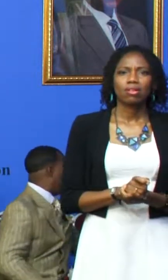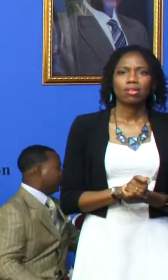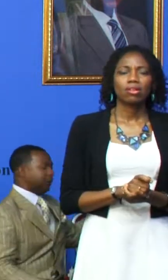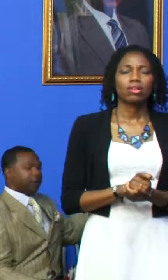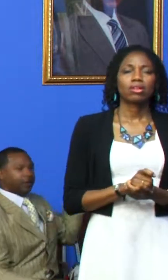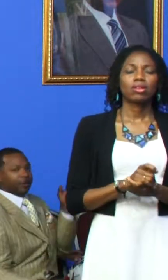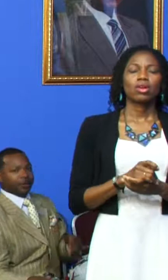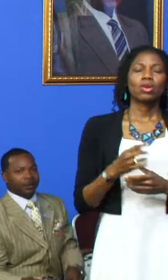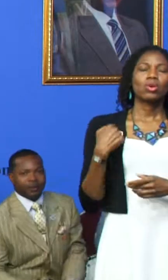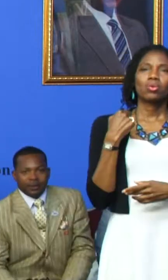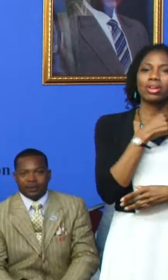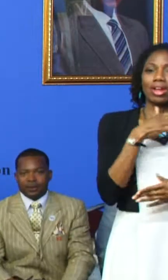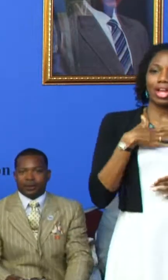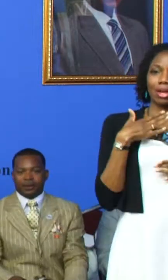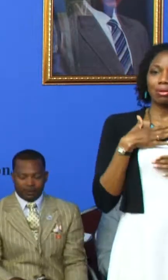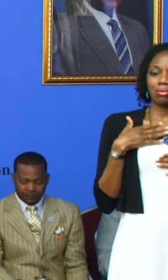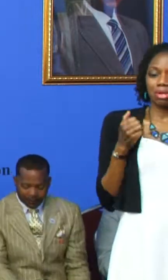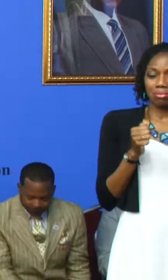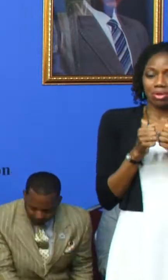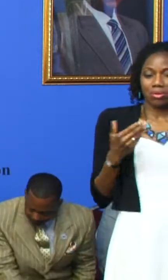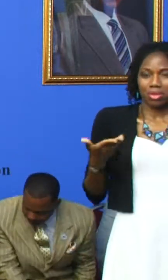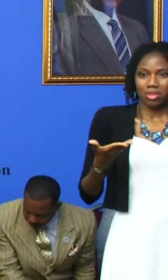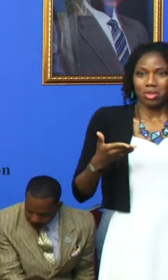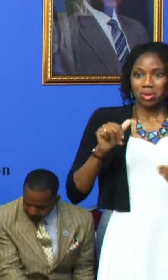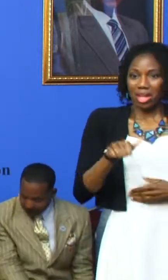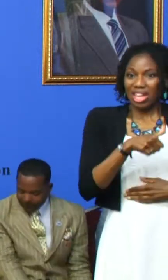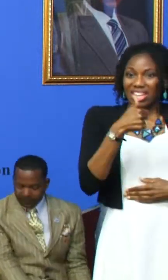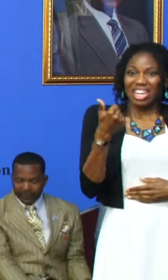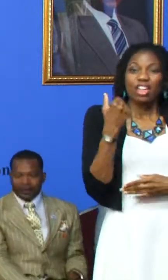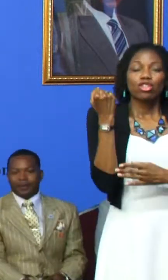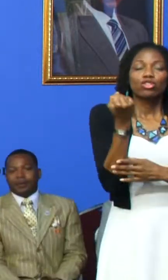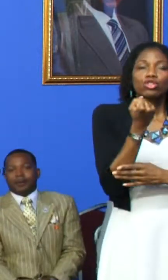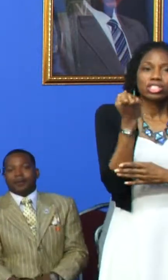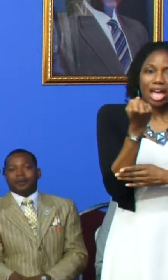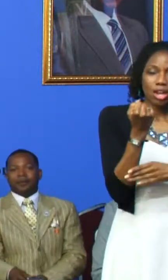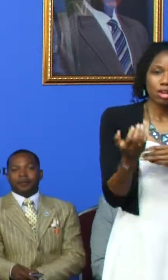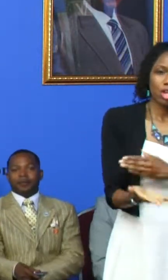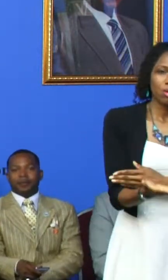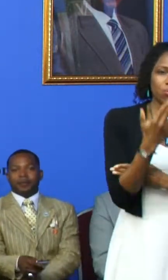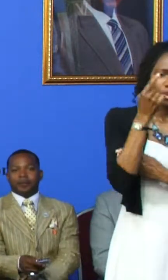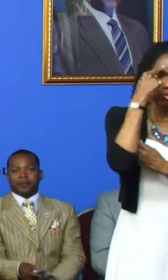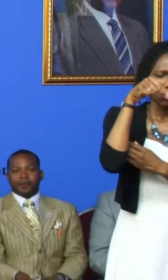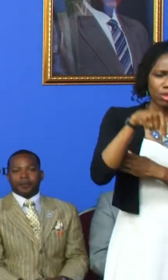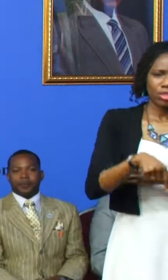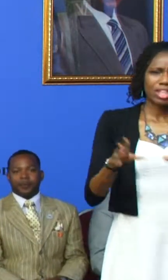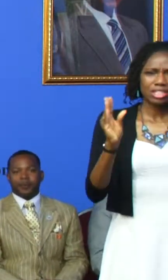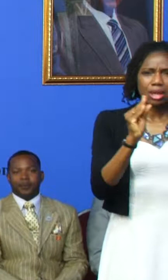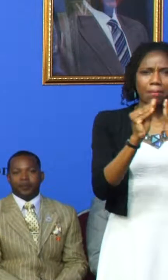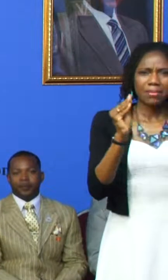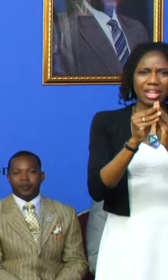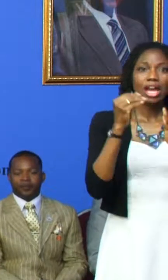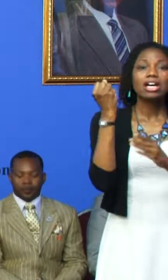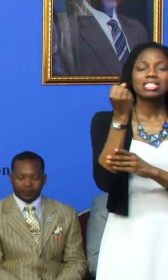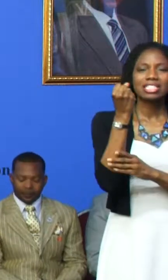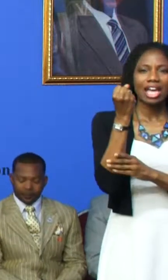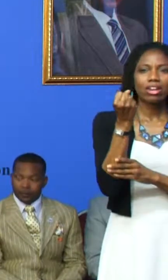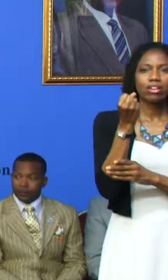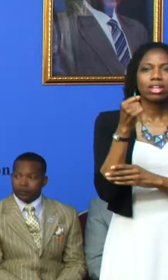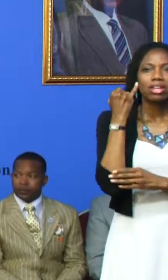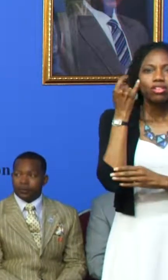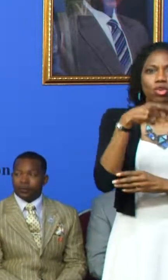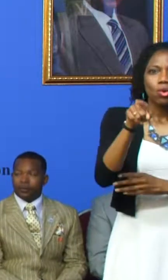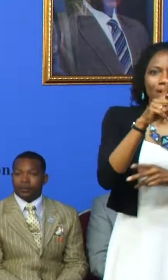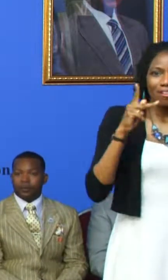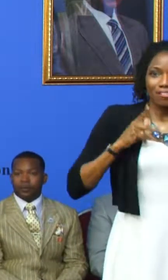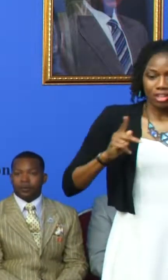Certainly, we're happy to be with you another Saturday morning for the Saturday Action Rally. For you that are here